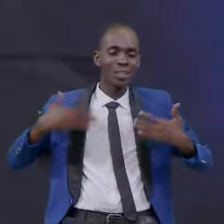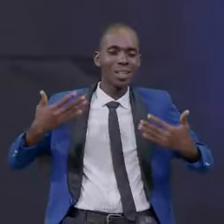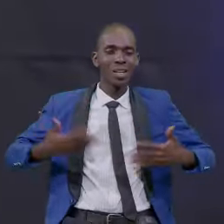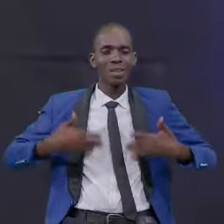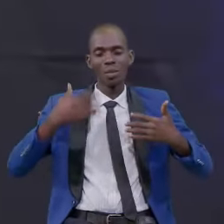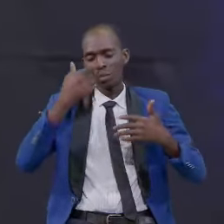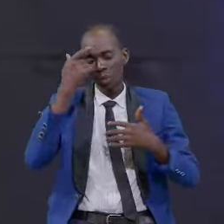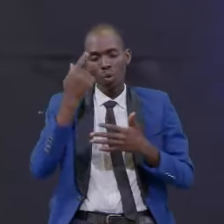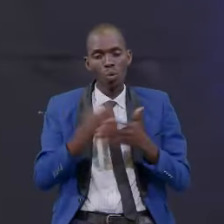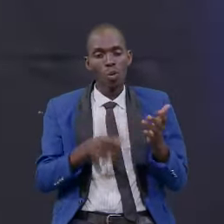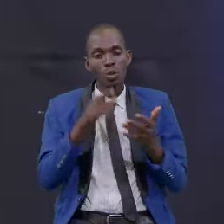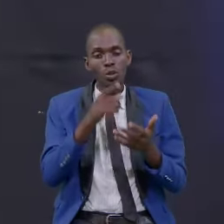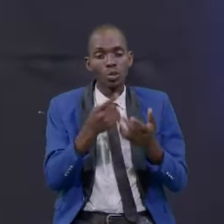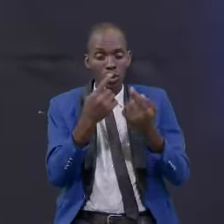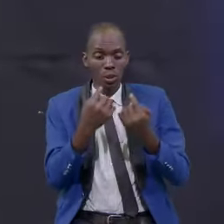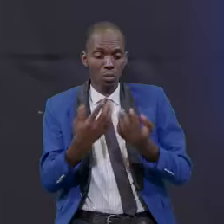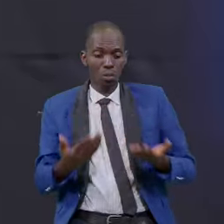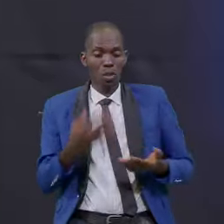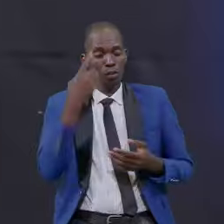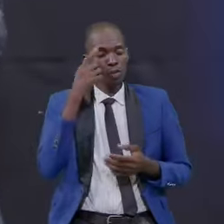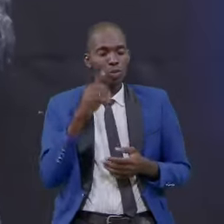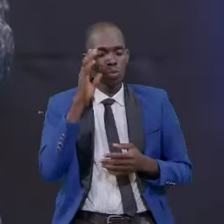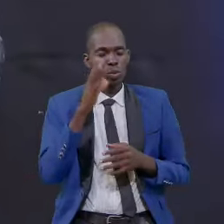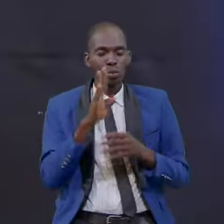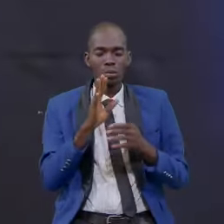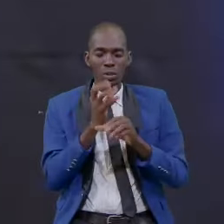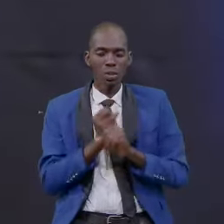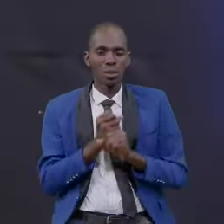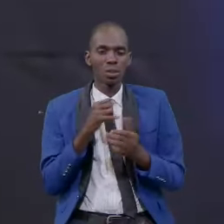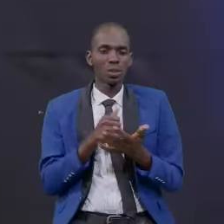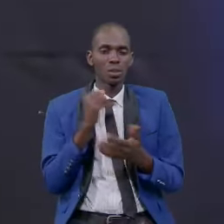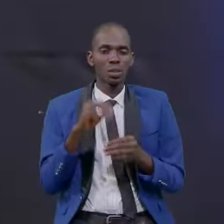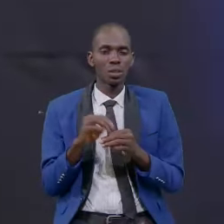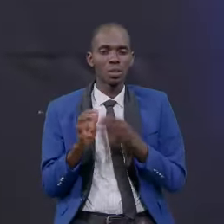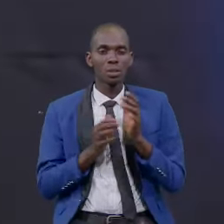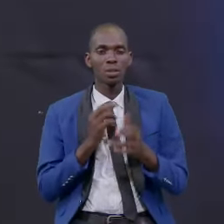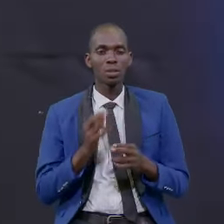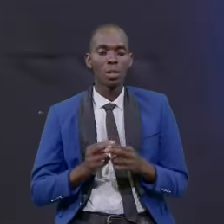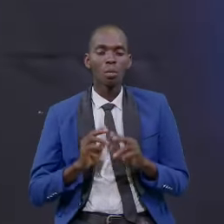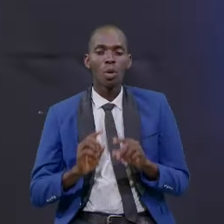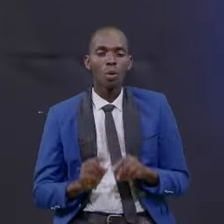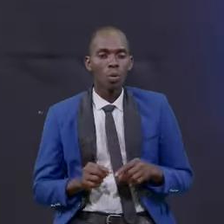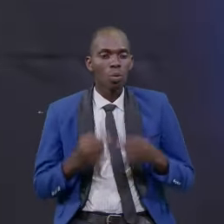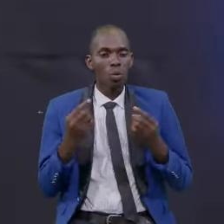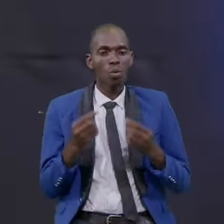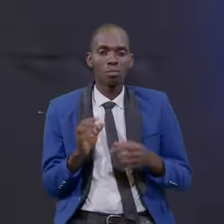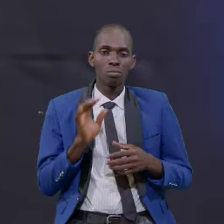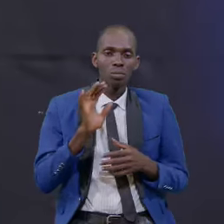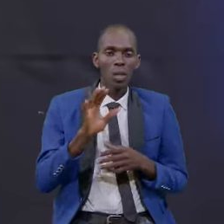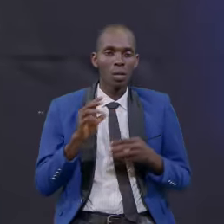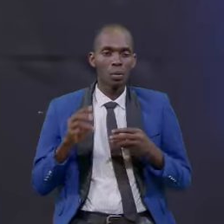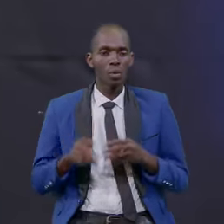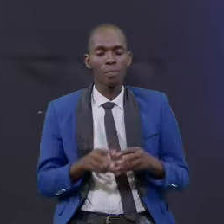you are going to get it tonight in Jesus' name. Go thy way. Thy faith, you see that? Thy